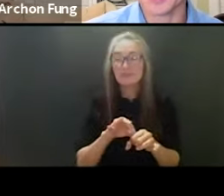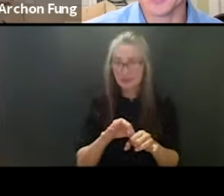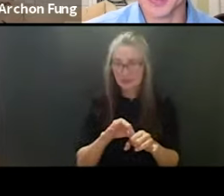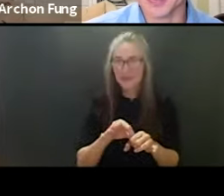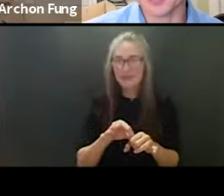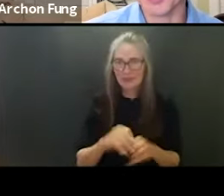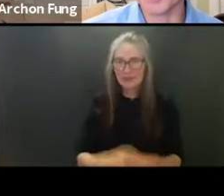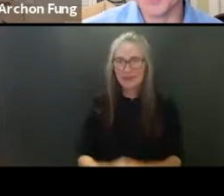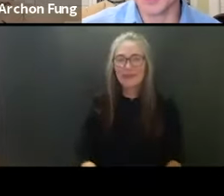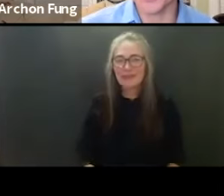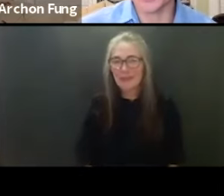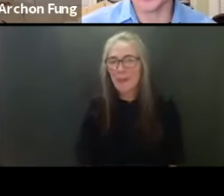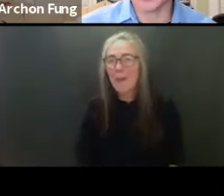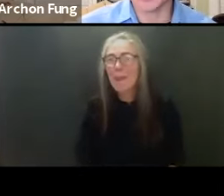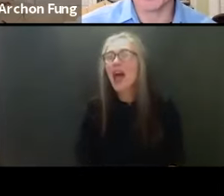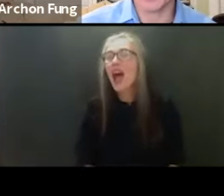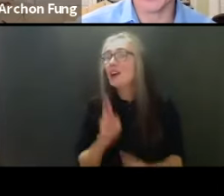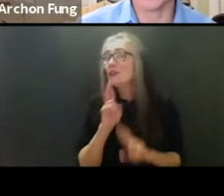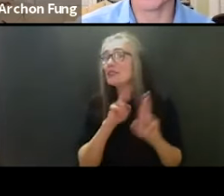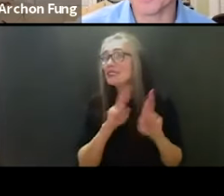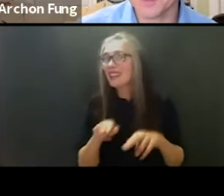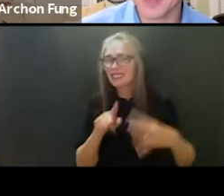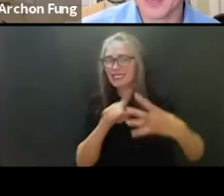All right. So most people have voted now.